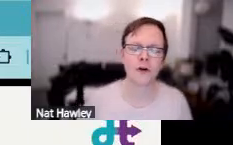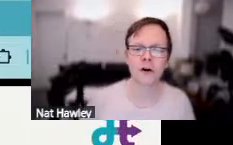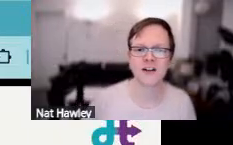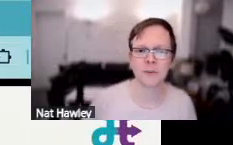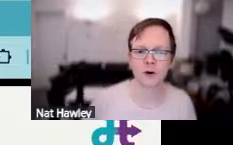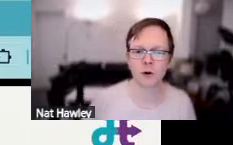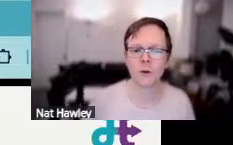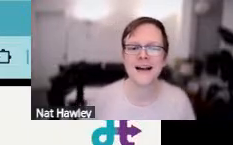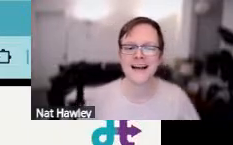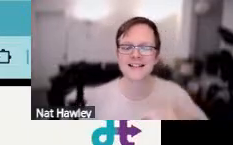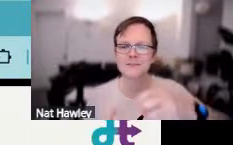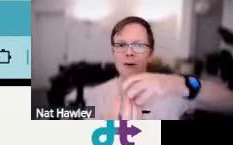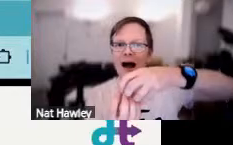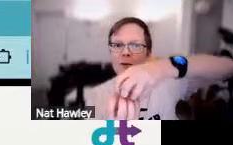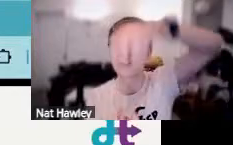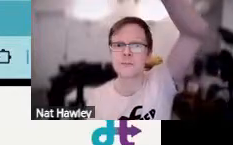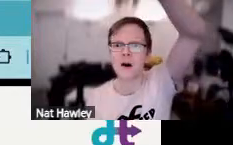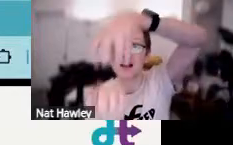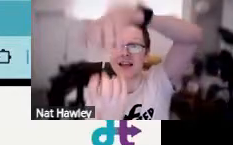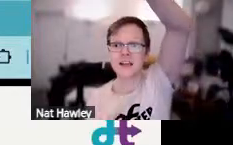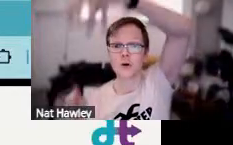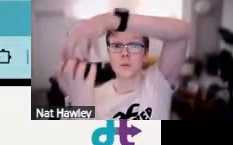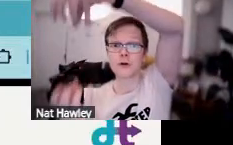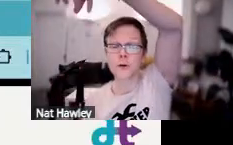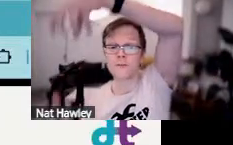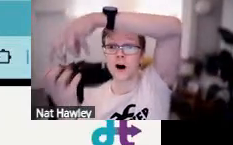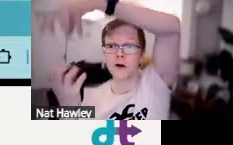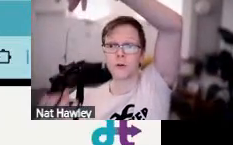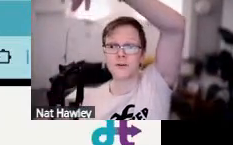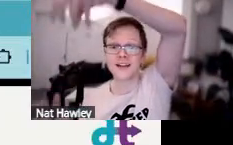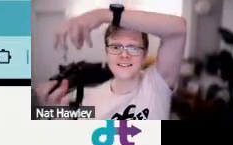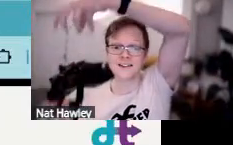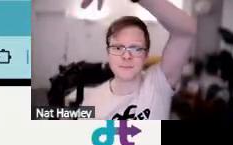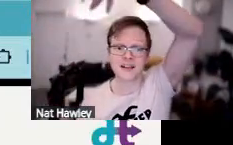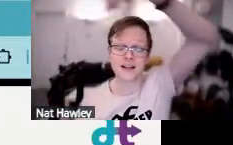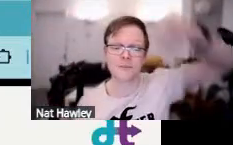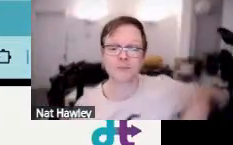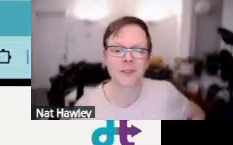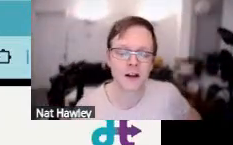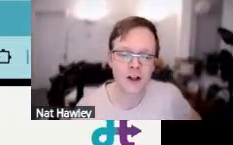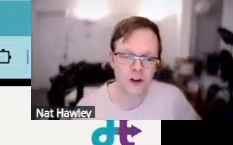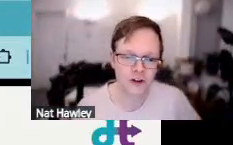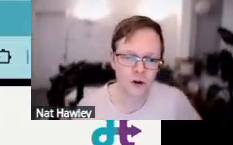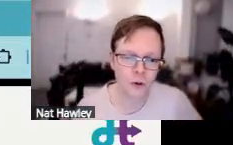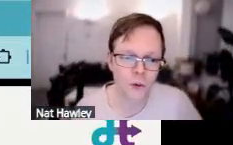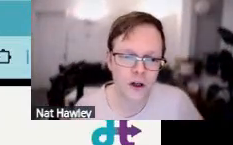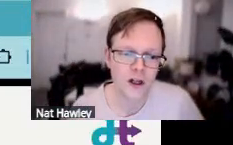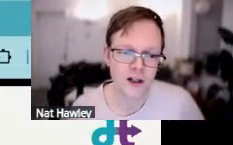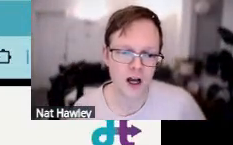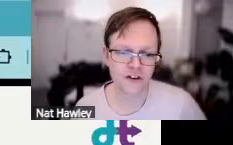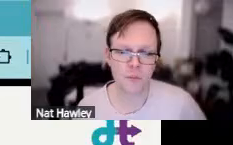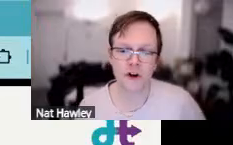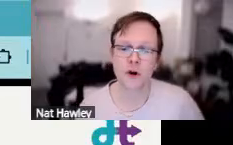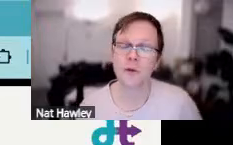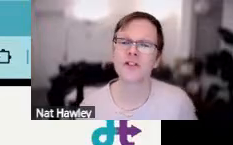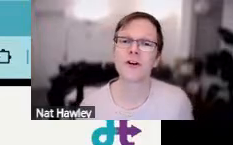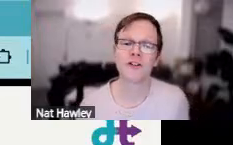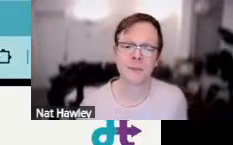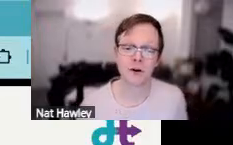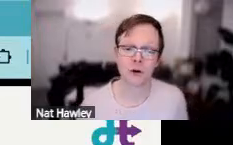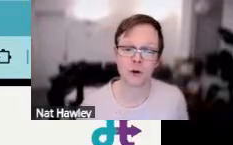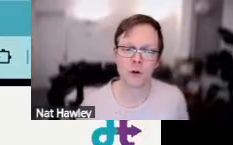or neurotypical is about how spiky your profile tends to be. So someone who